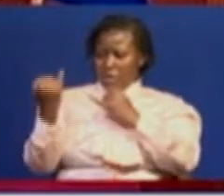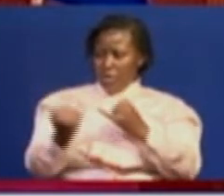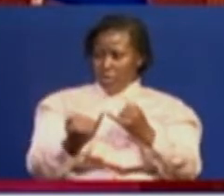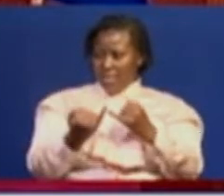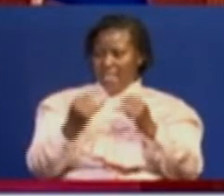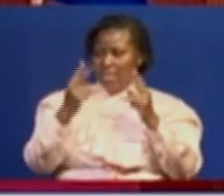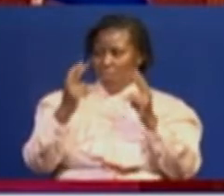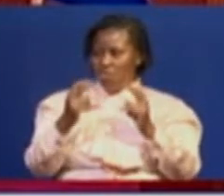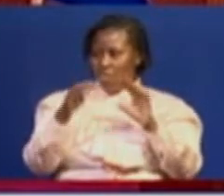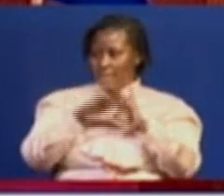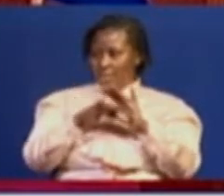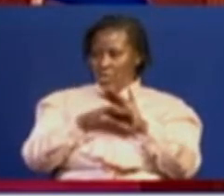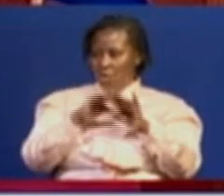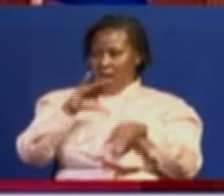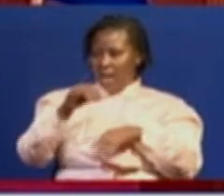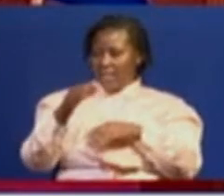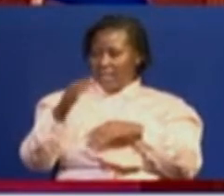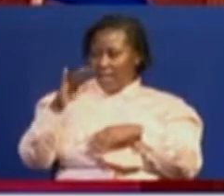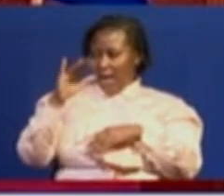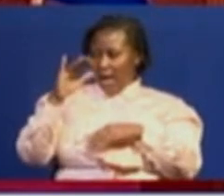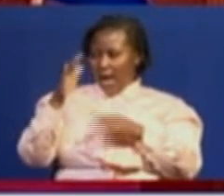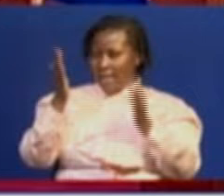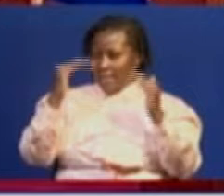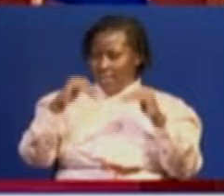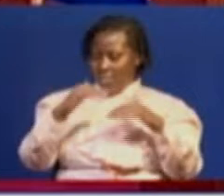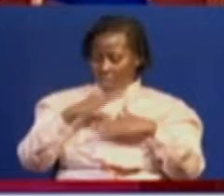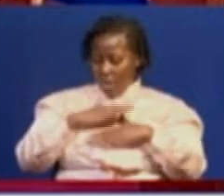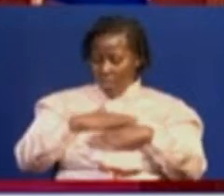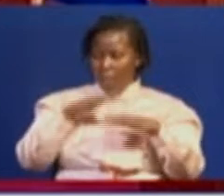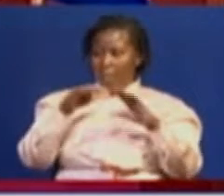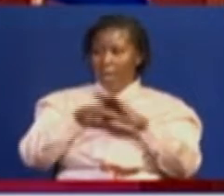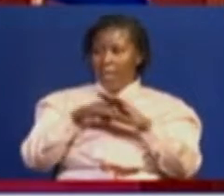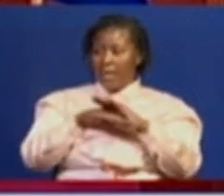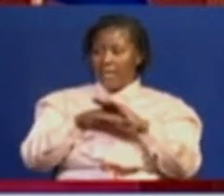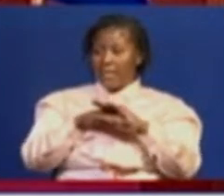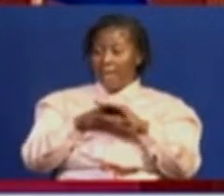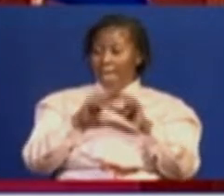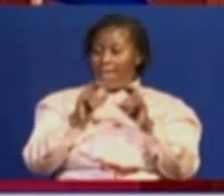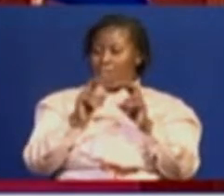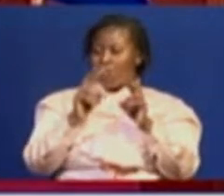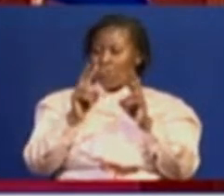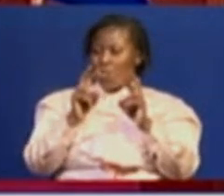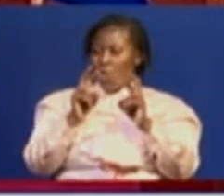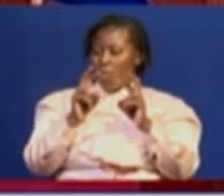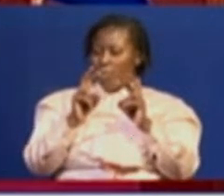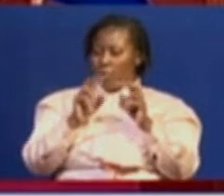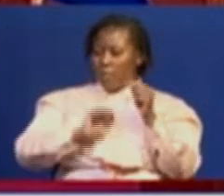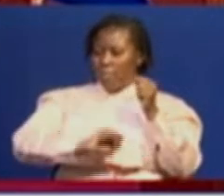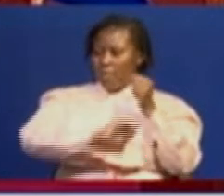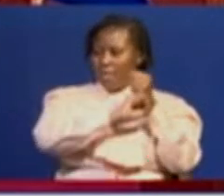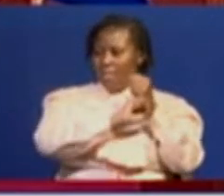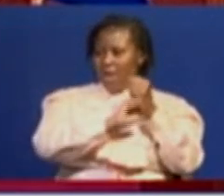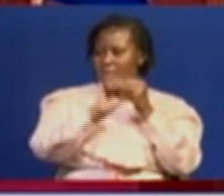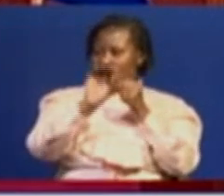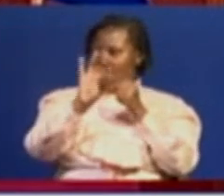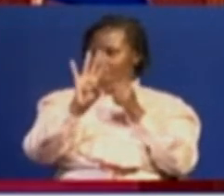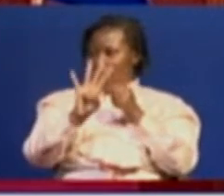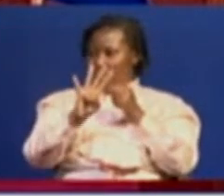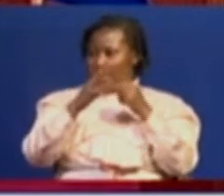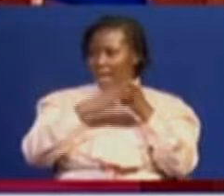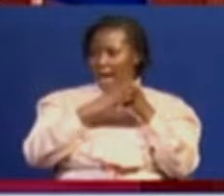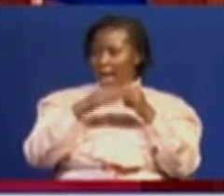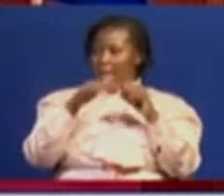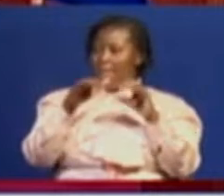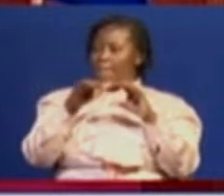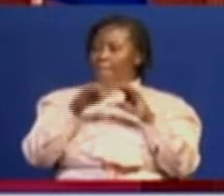motion to the members of the county assembly, honorable members, my motion was supported by 49 members of